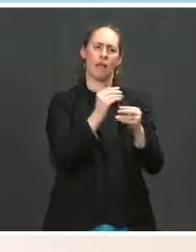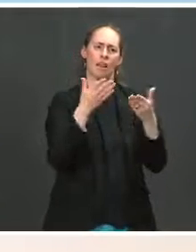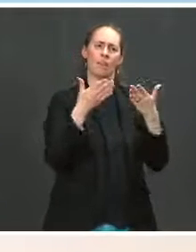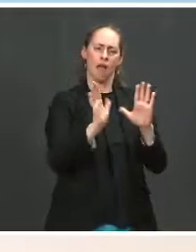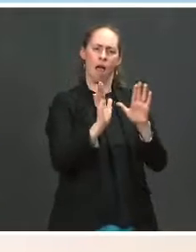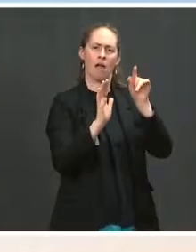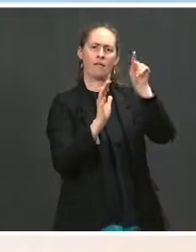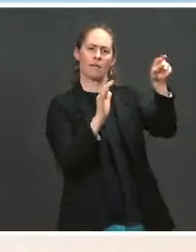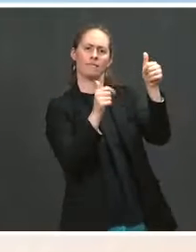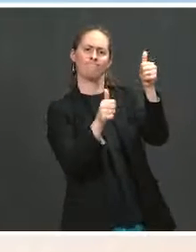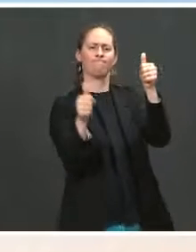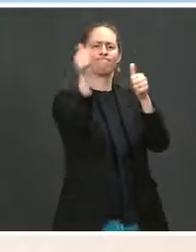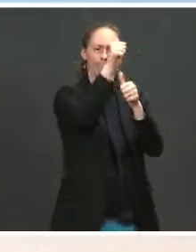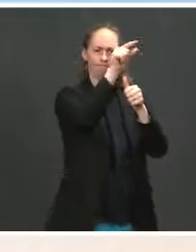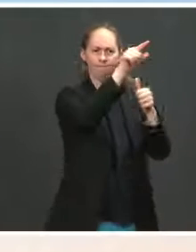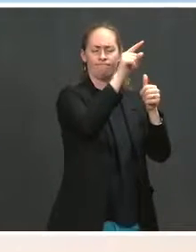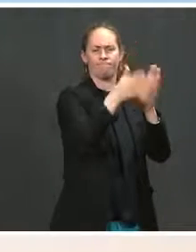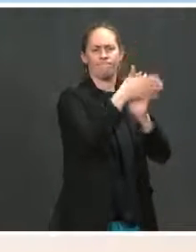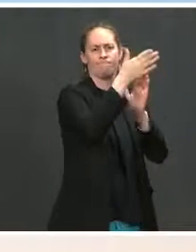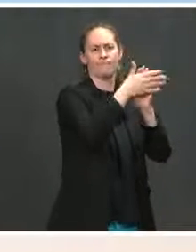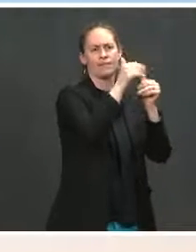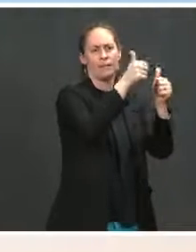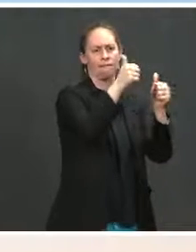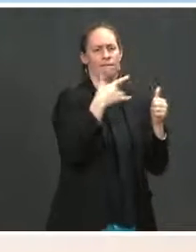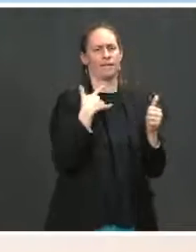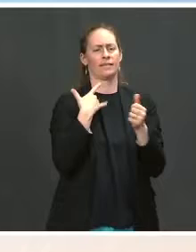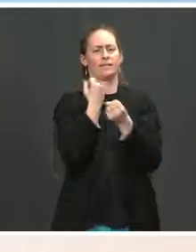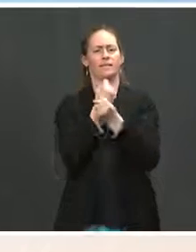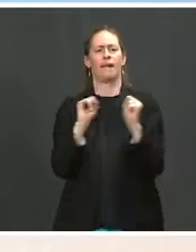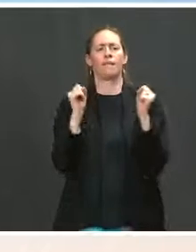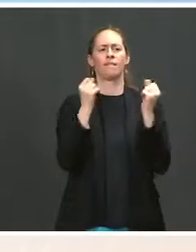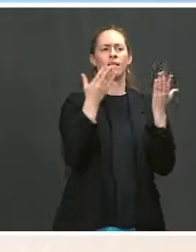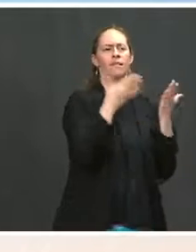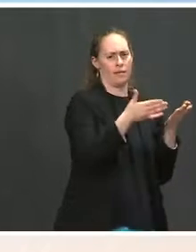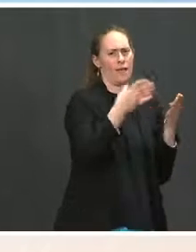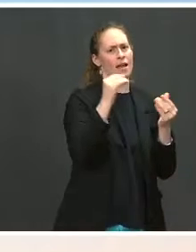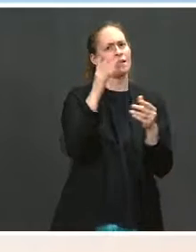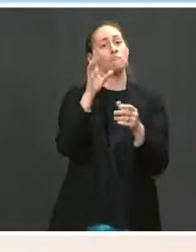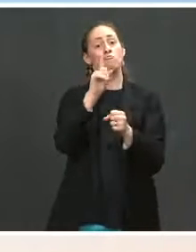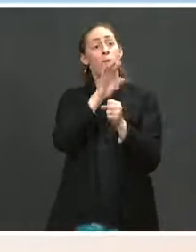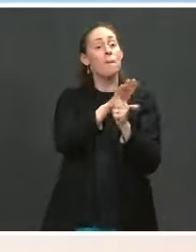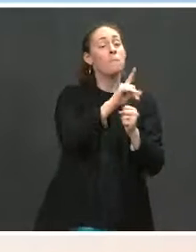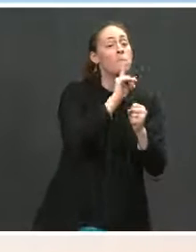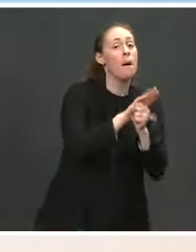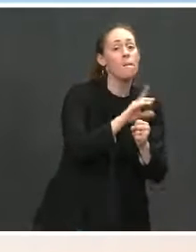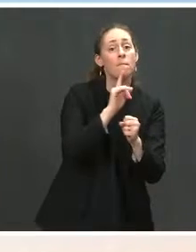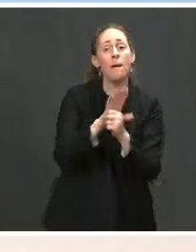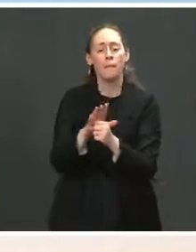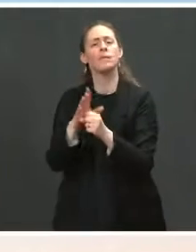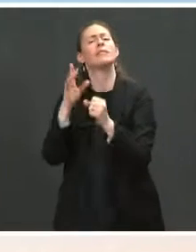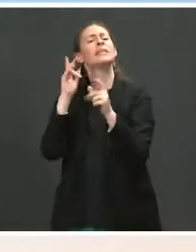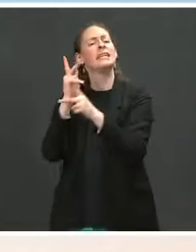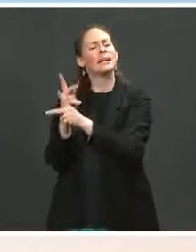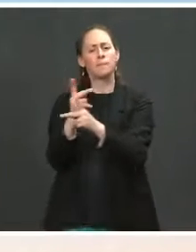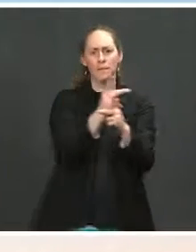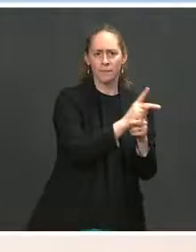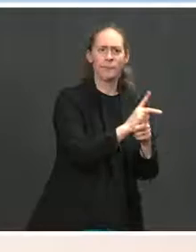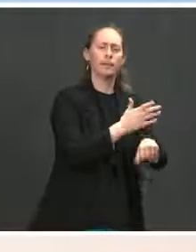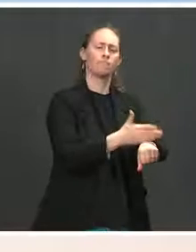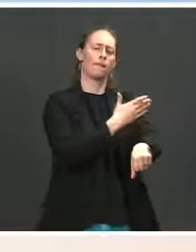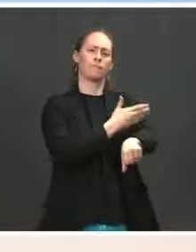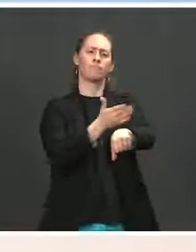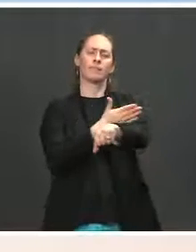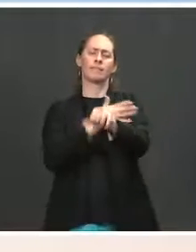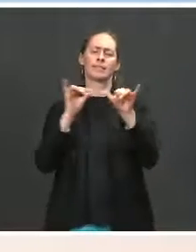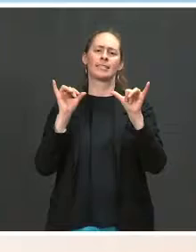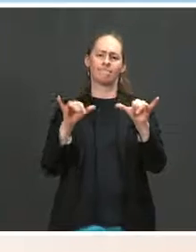or a safe haven in Afghanistan, to remain committed to some of the progress that we have seen. And we will have to see if that happens. So you've